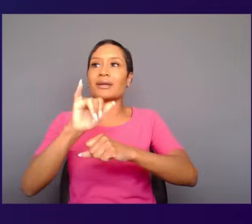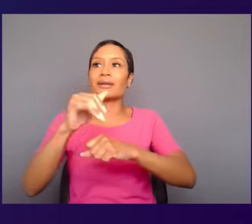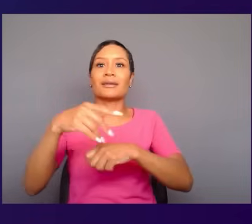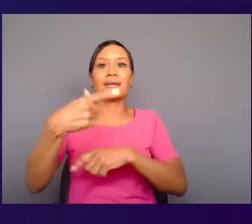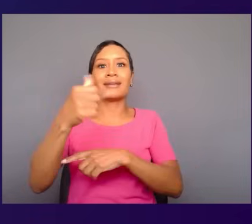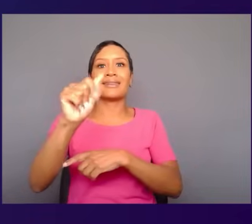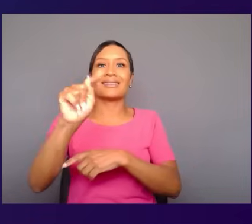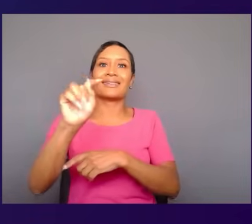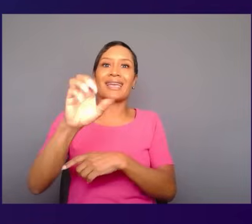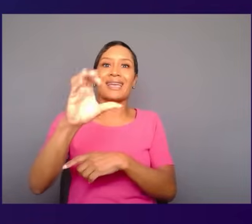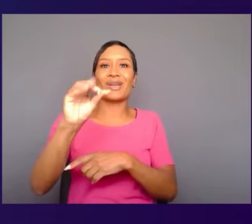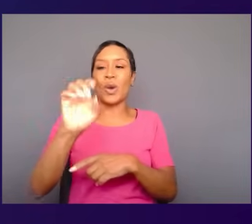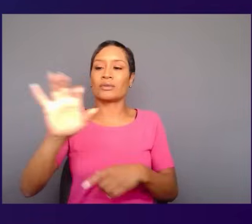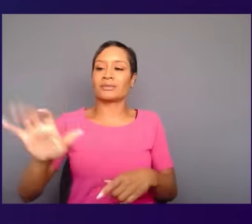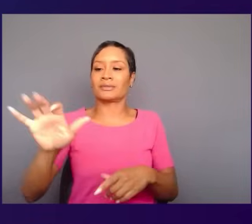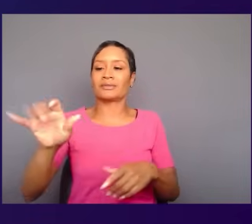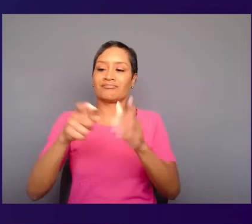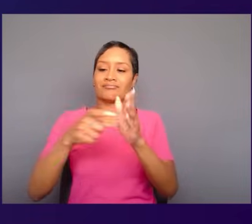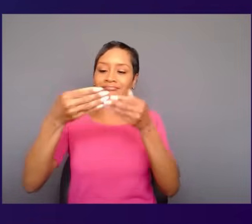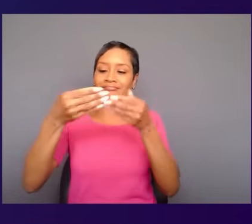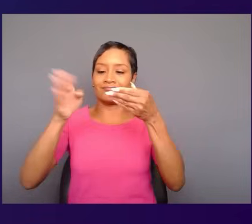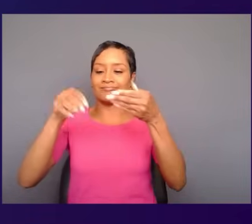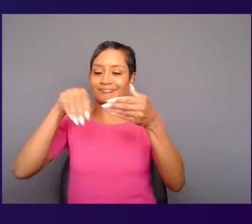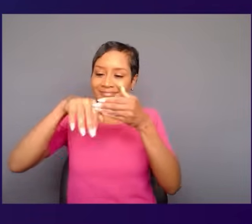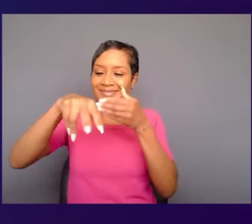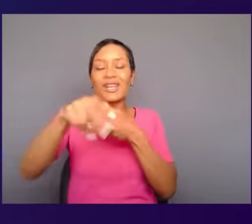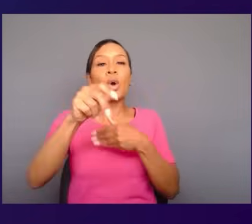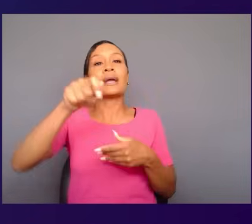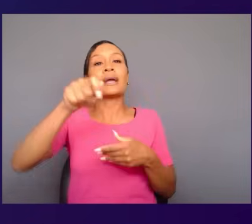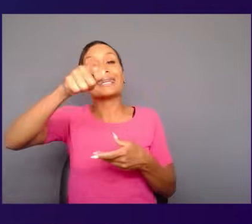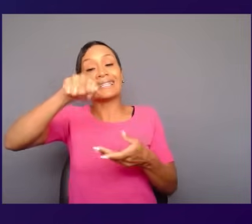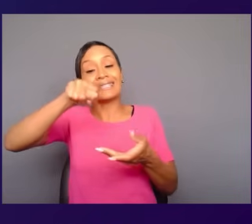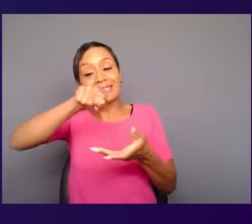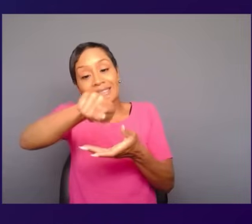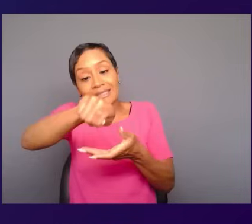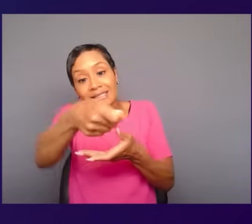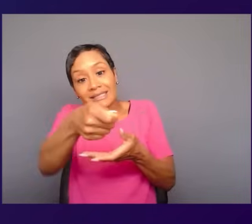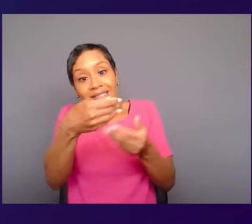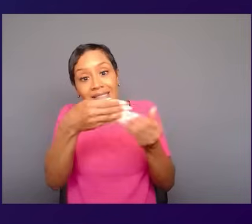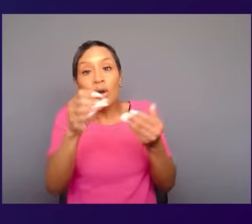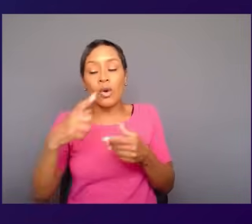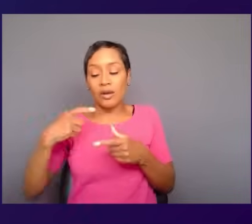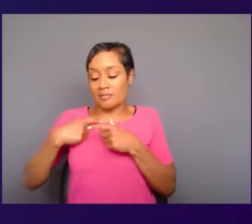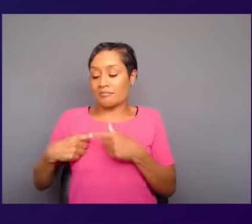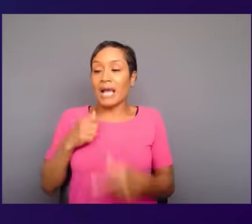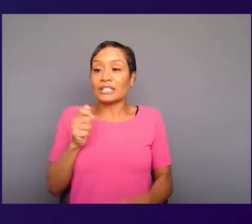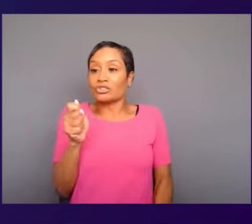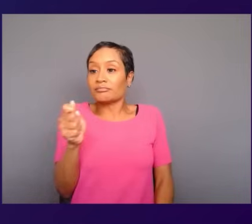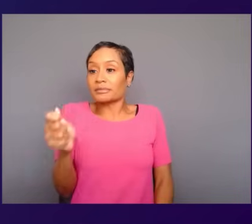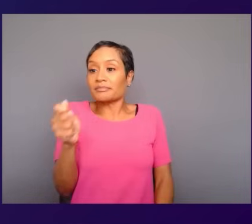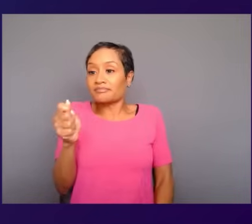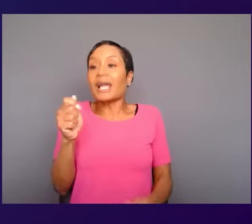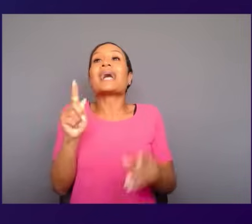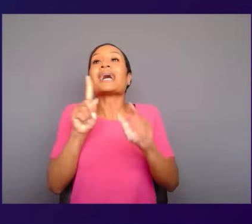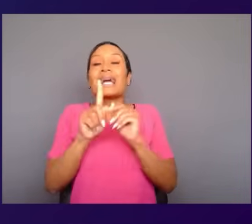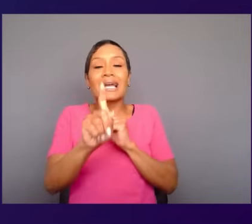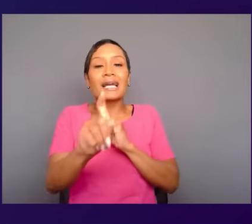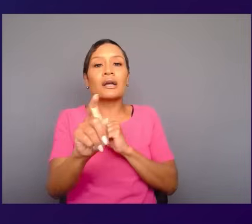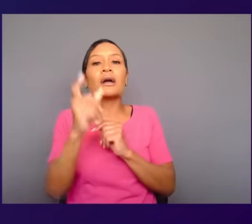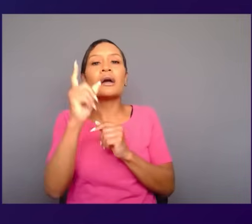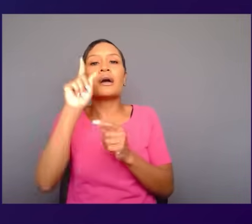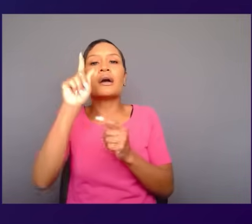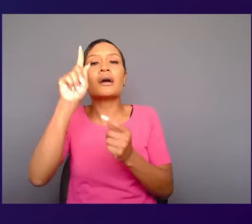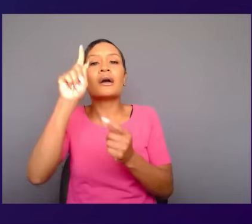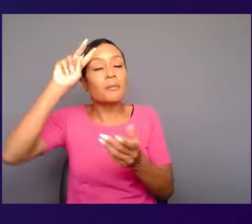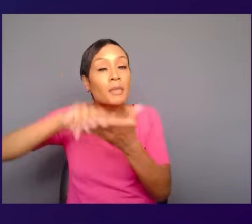that gets you in, or the key for a door, or the card that gets you through a badge reader, these are ways to make sure that only the right person has access